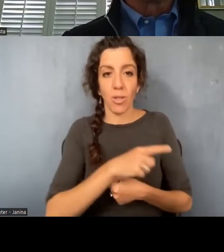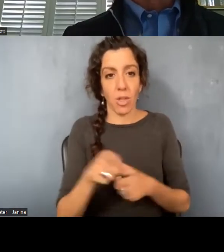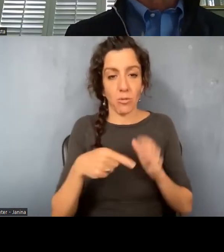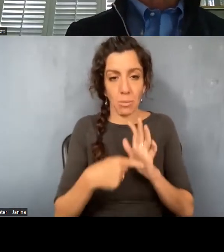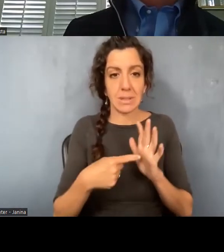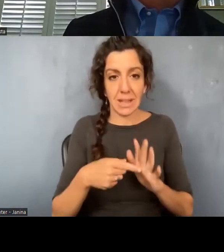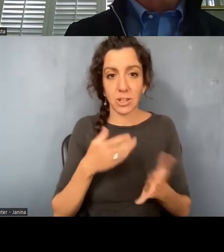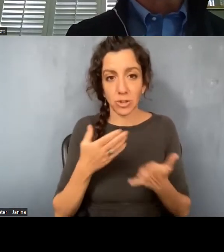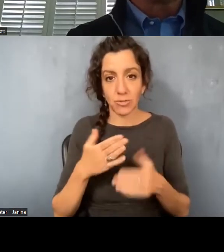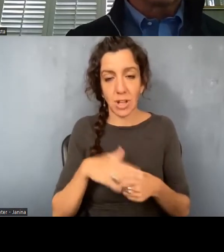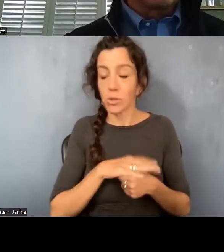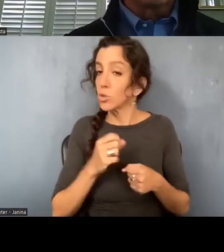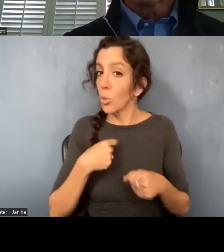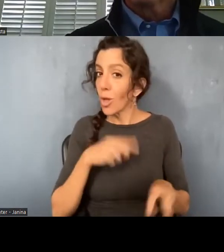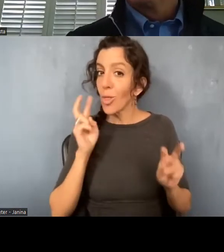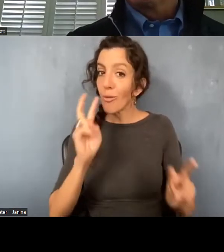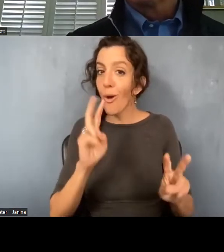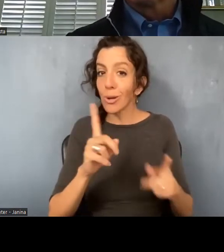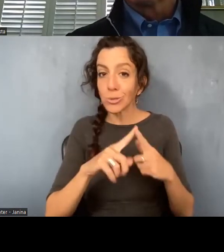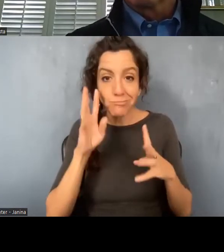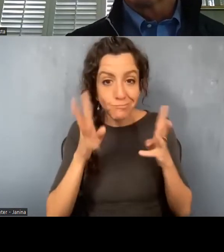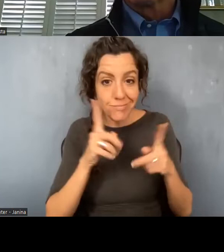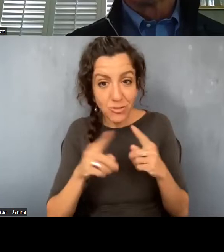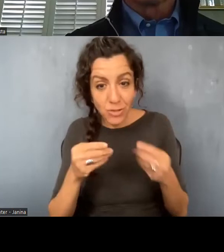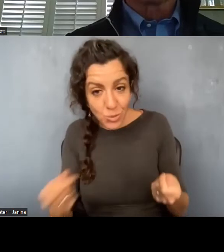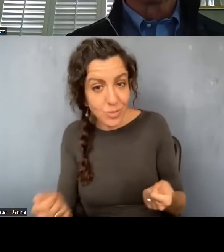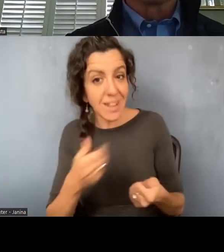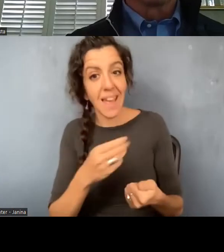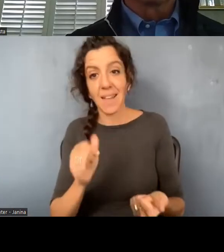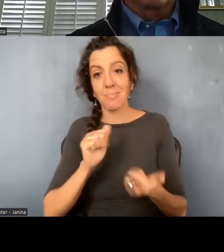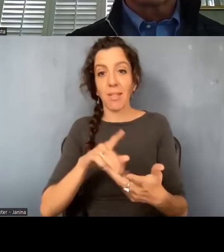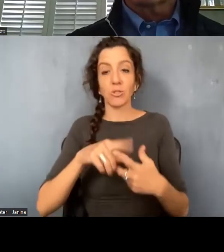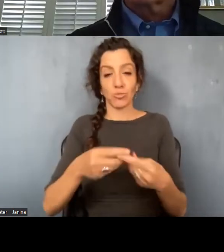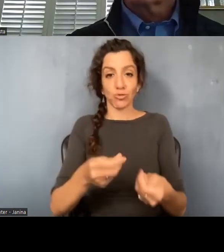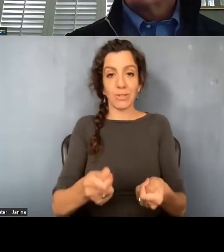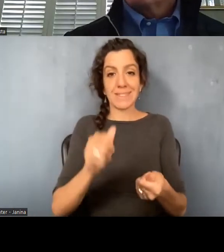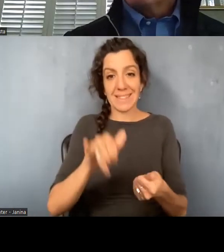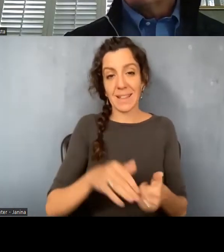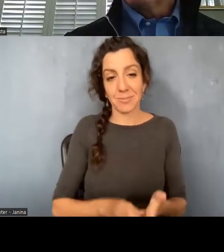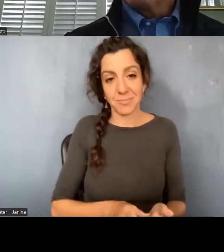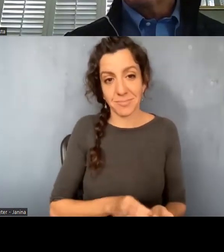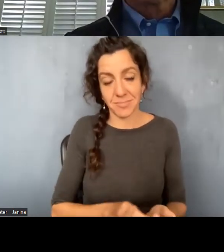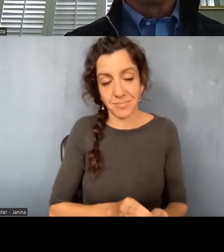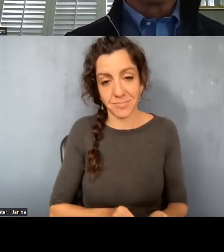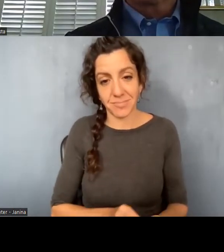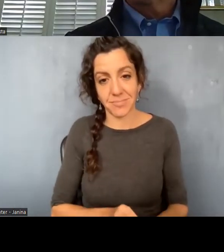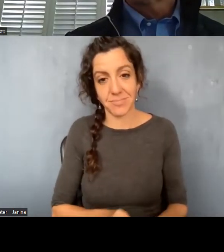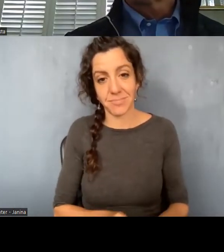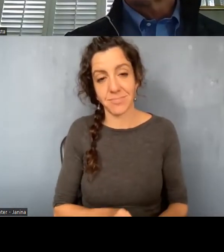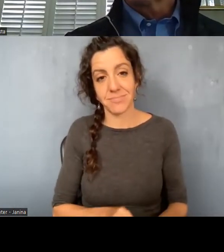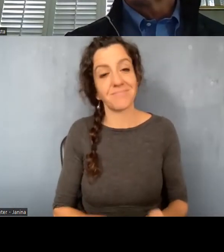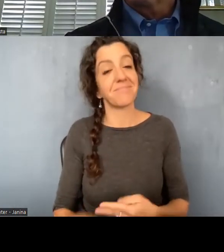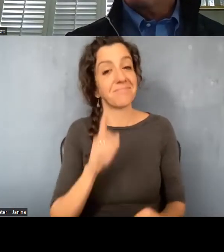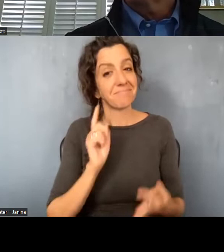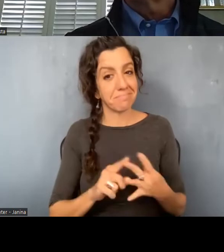we look forward to continuing to look for solutions and methods of addressing that local context. Also, a theme